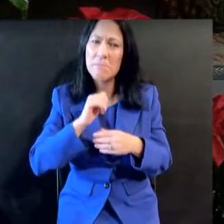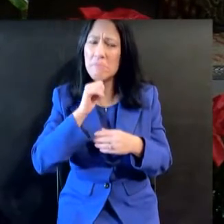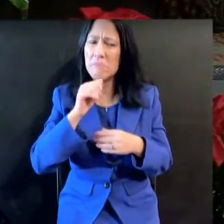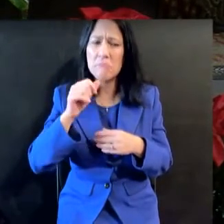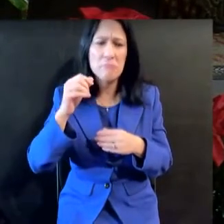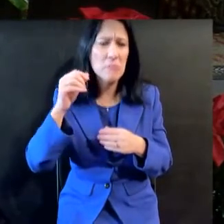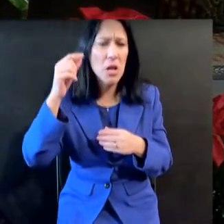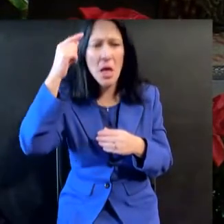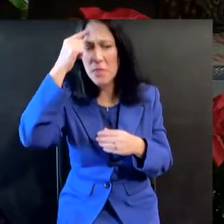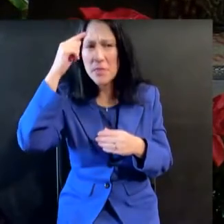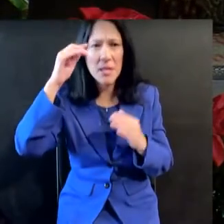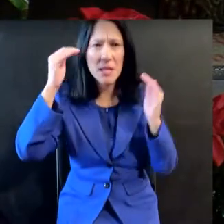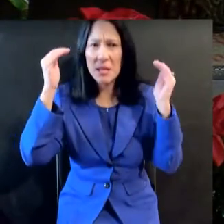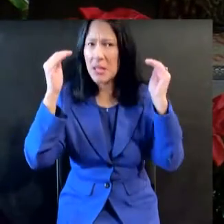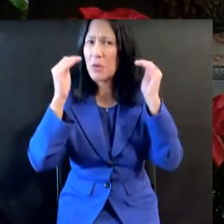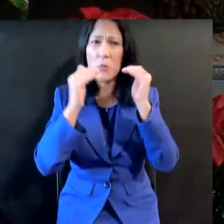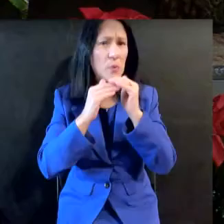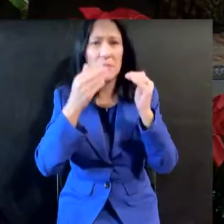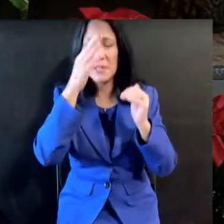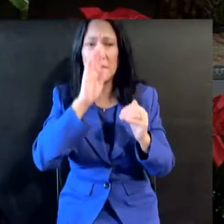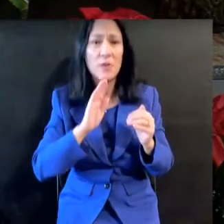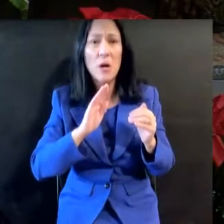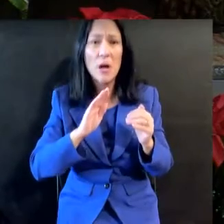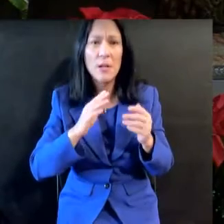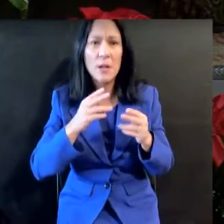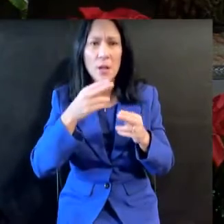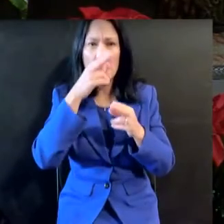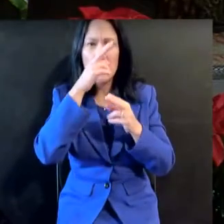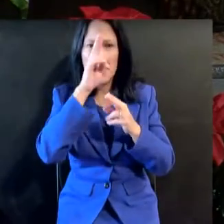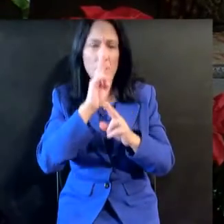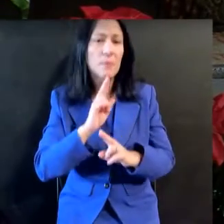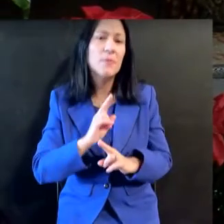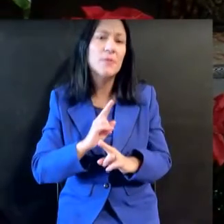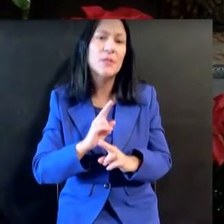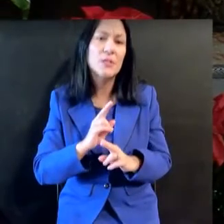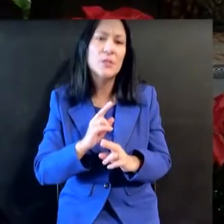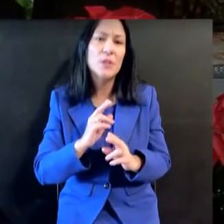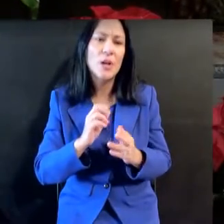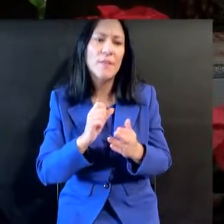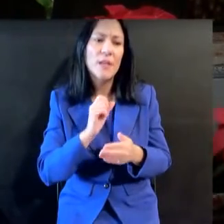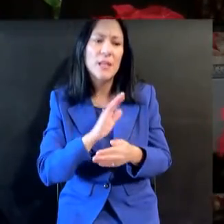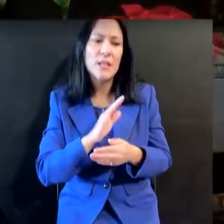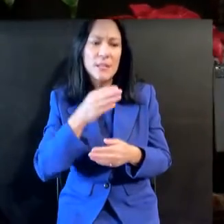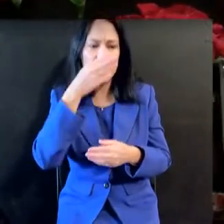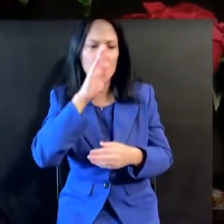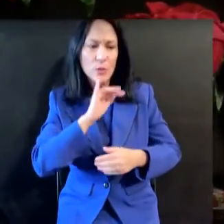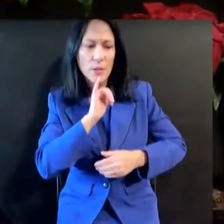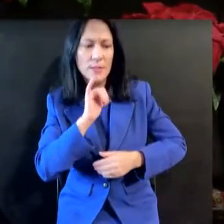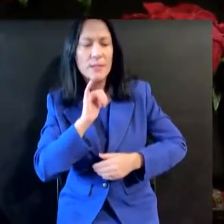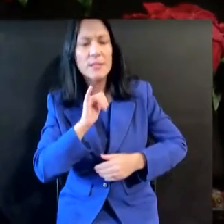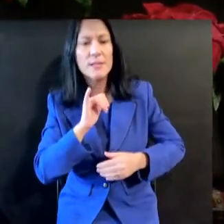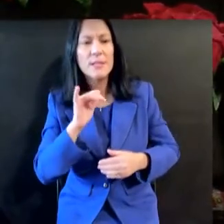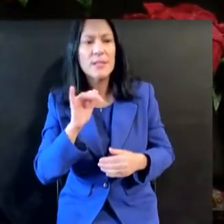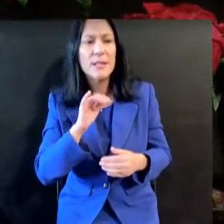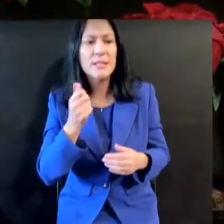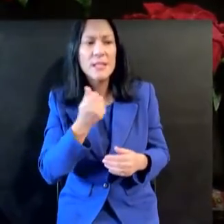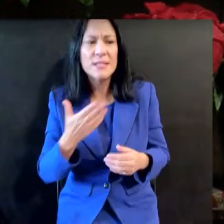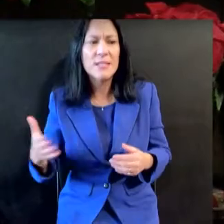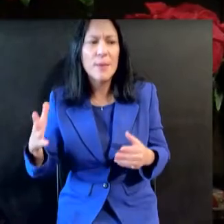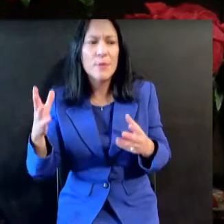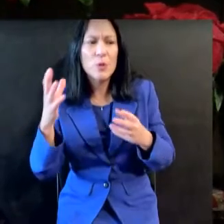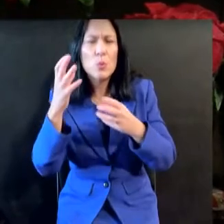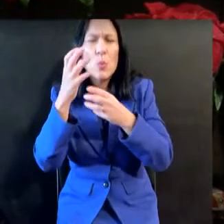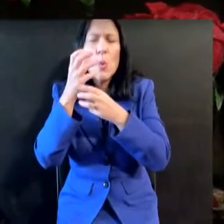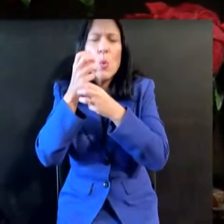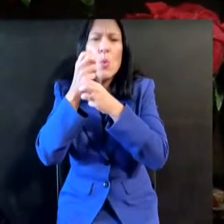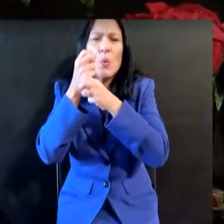think of the power, the privileges that came with his divinity as something to cling to, as something to seize, as something to grab and